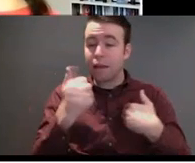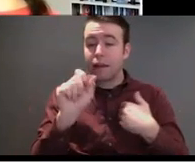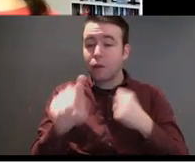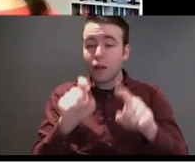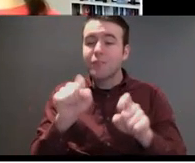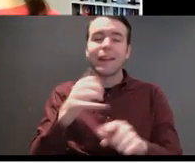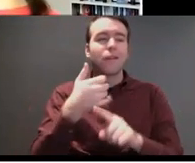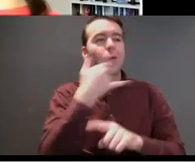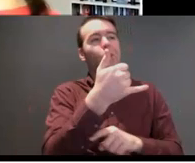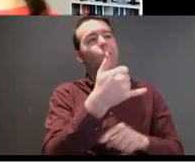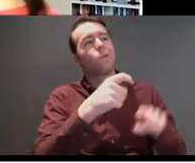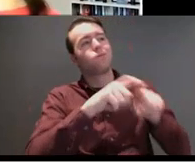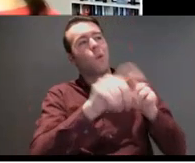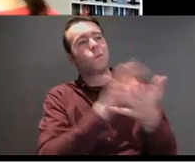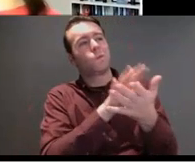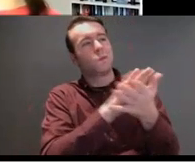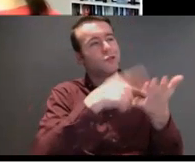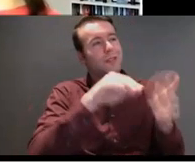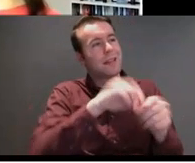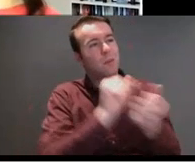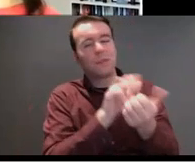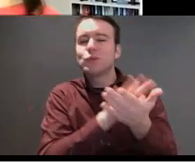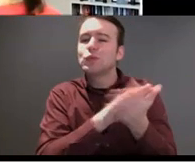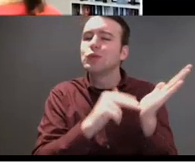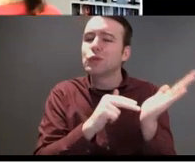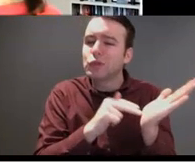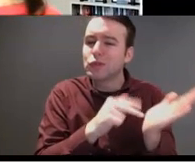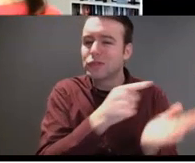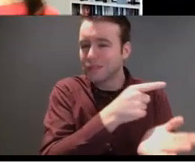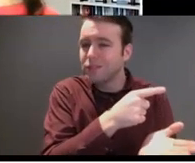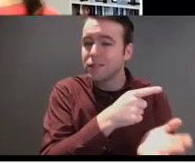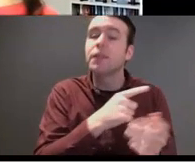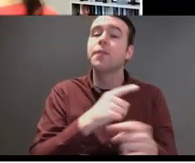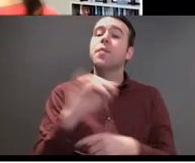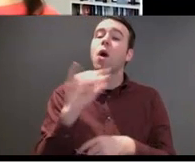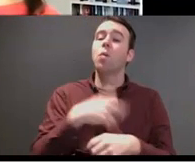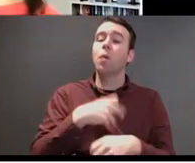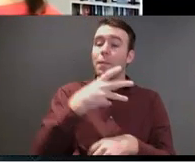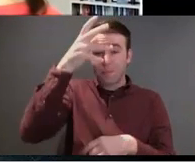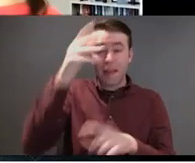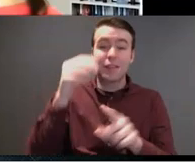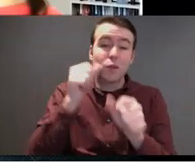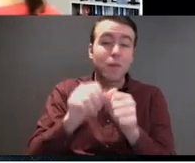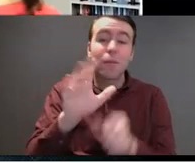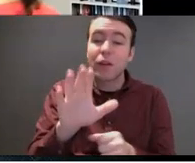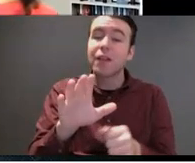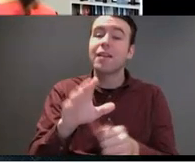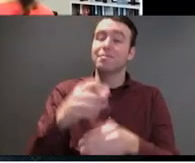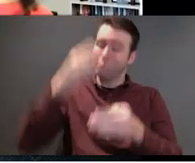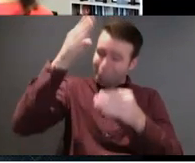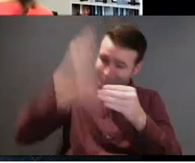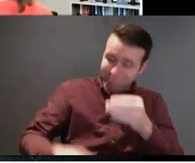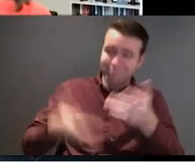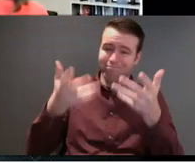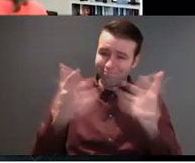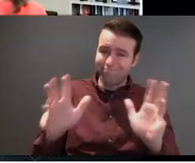always call the school and check in with the school nurse. So, we also want parents to remember that the deadline for